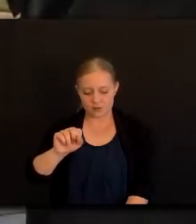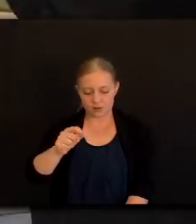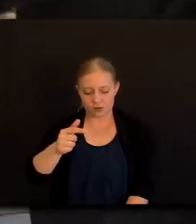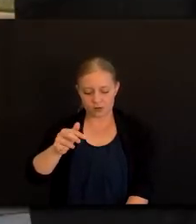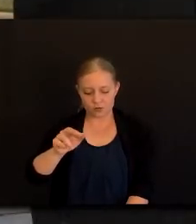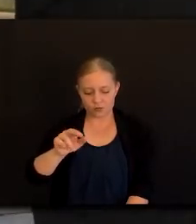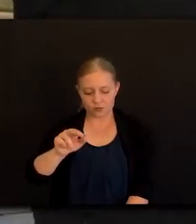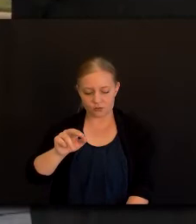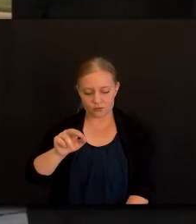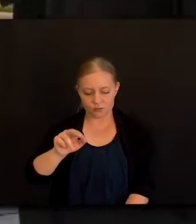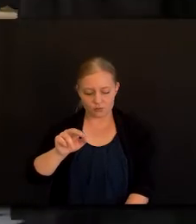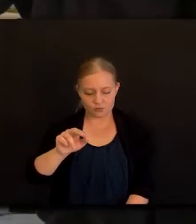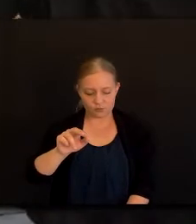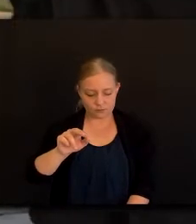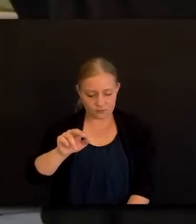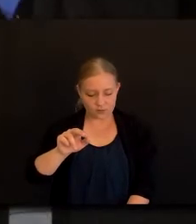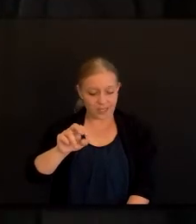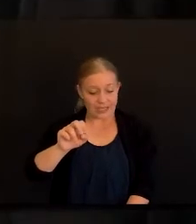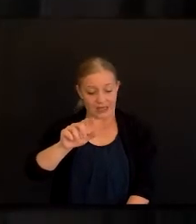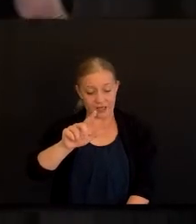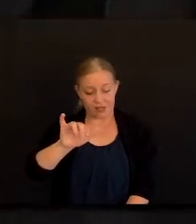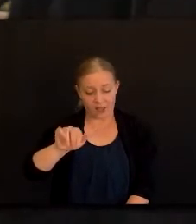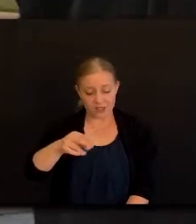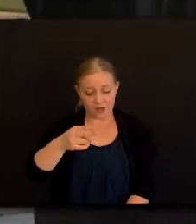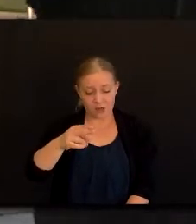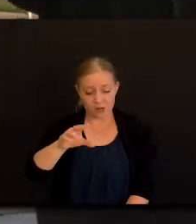Elijah Javier Cooley Calderon.